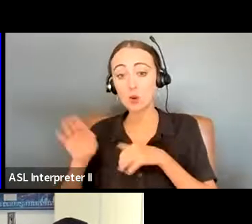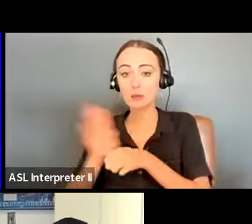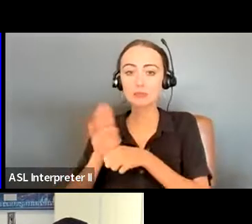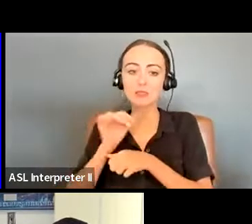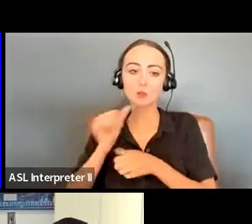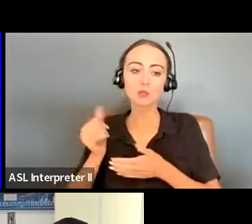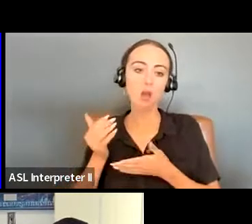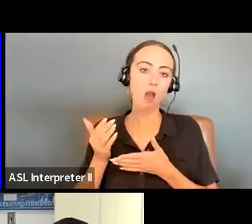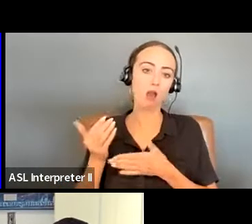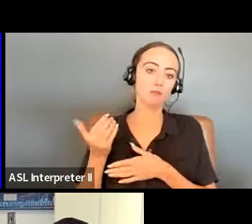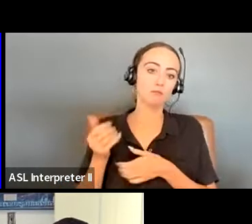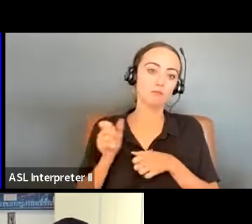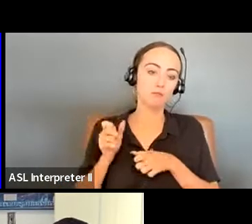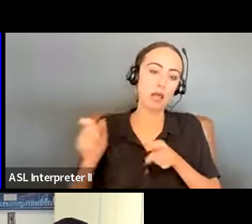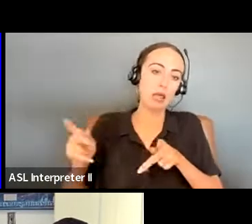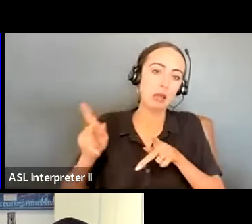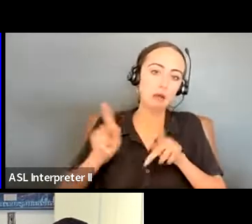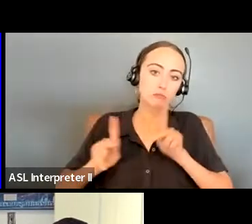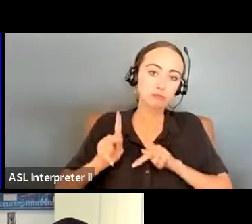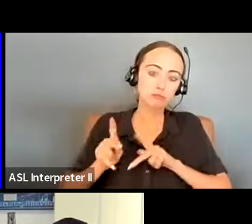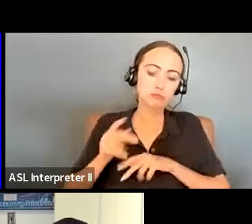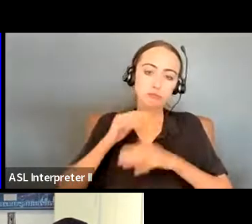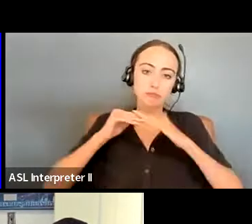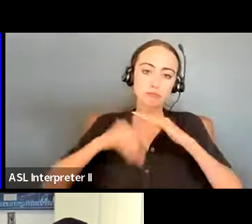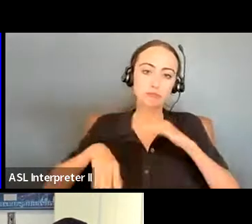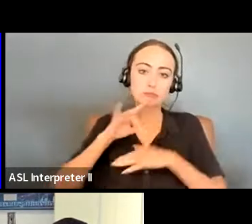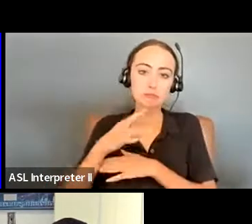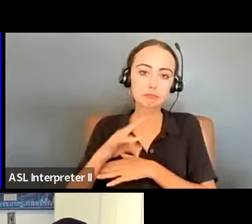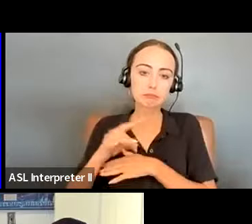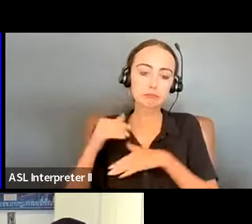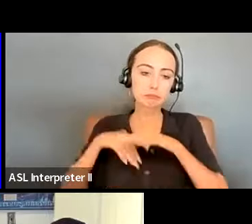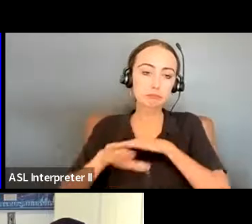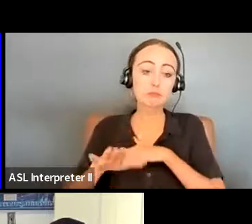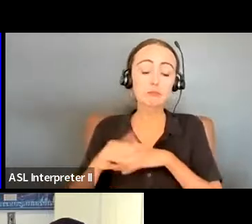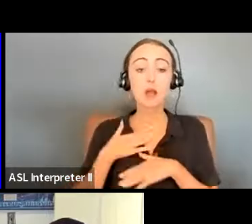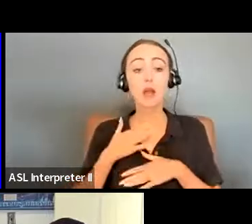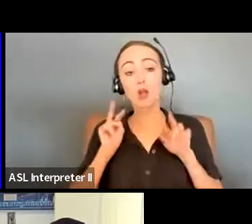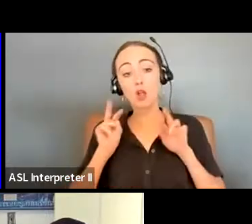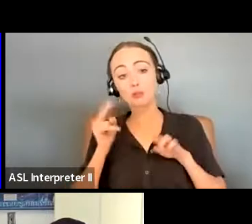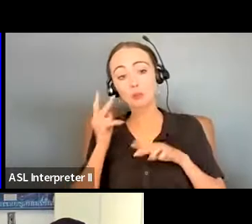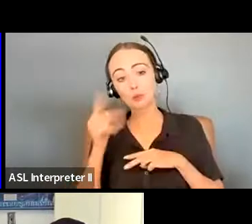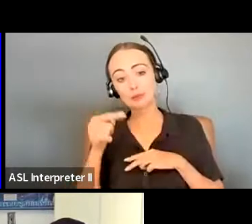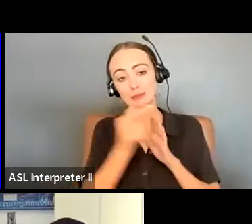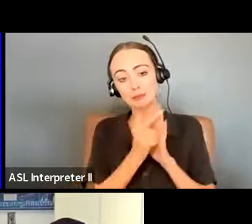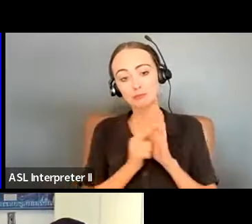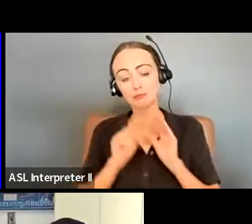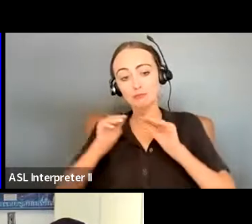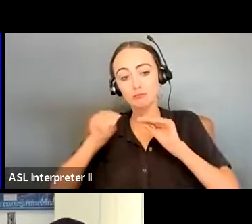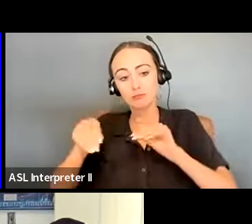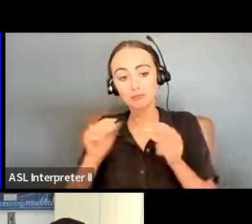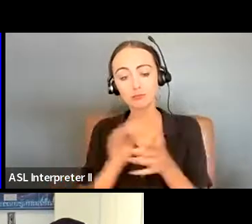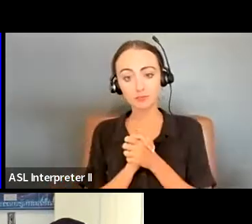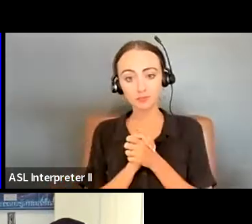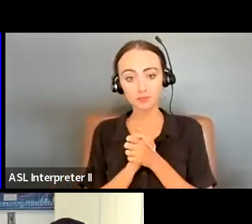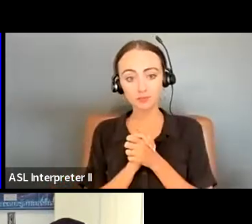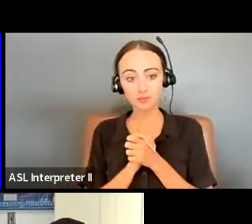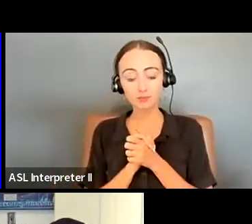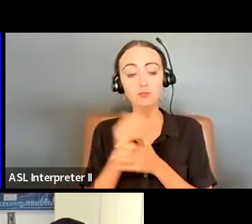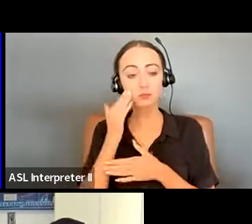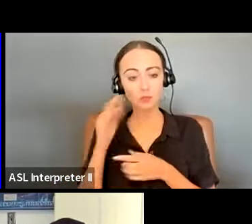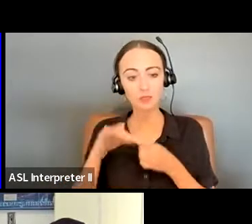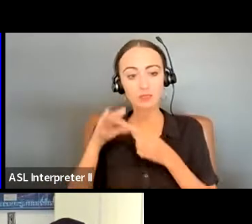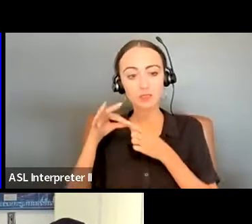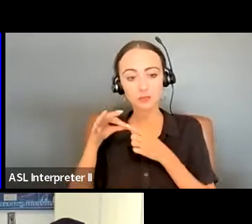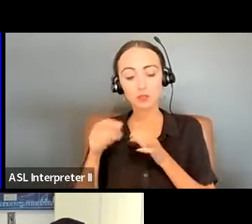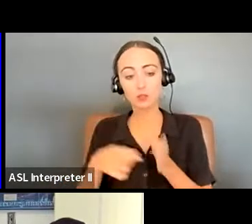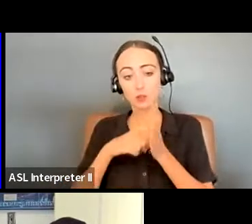serve patrons under 18. I look forward to seeing this legislation enacted and implemented. It appears from the FIS that with the exception of the